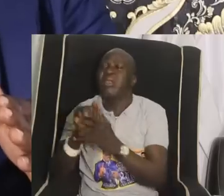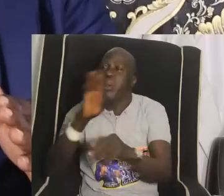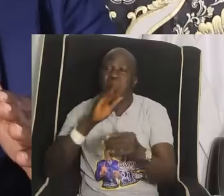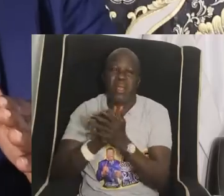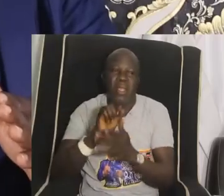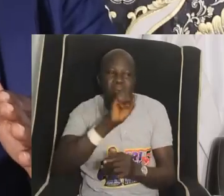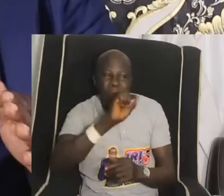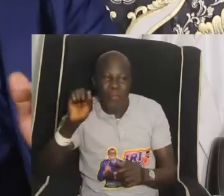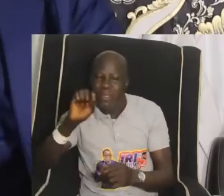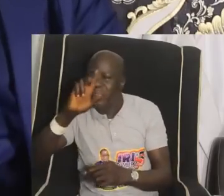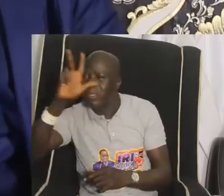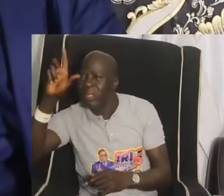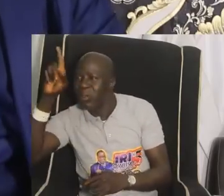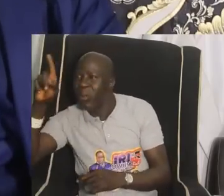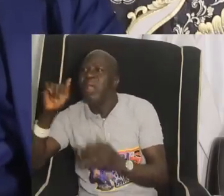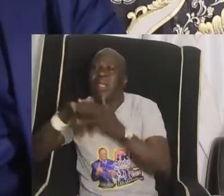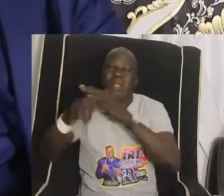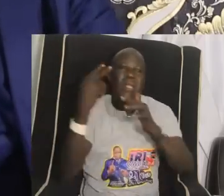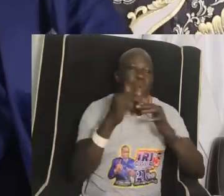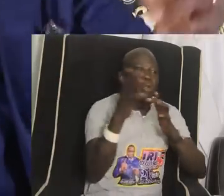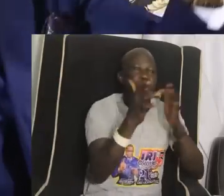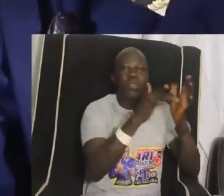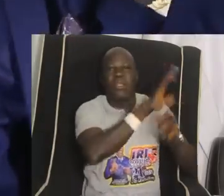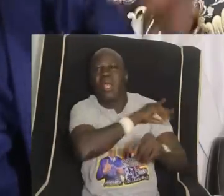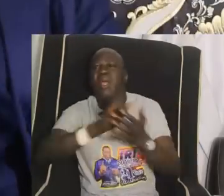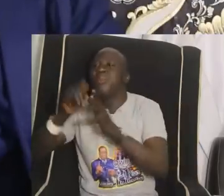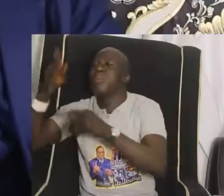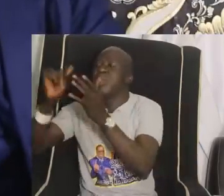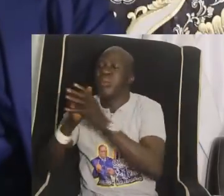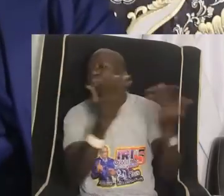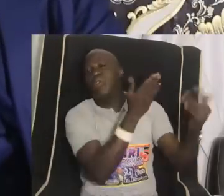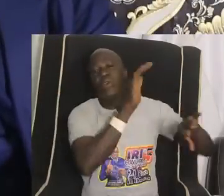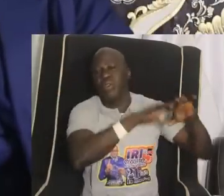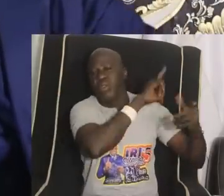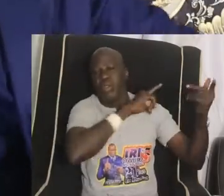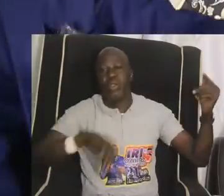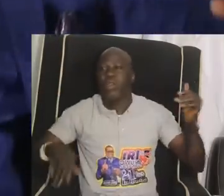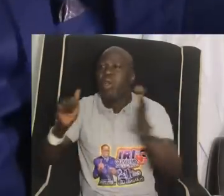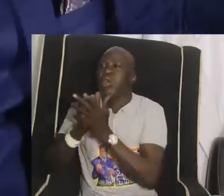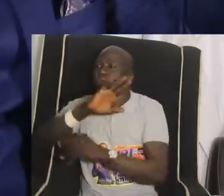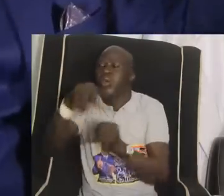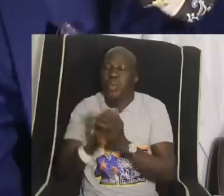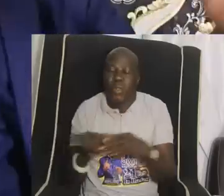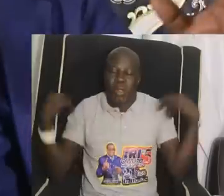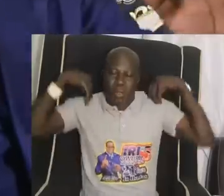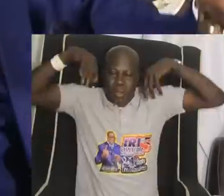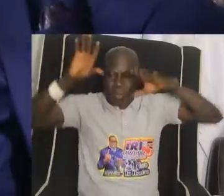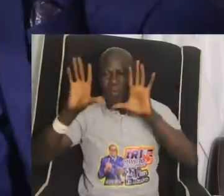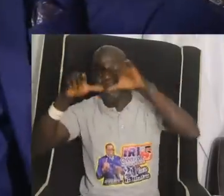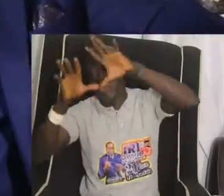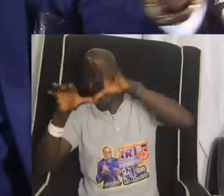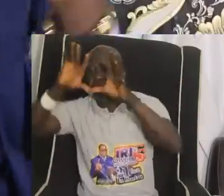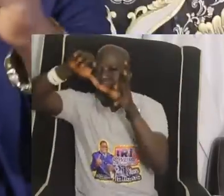When God said to God, in the name of Jesus Christ, he said those that wait unto the Lord, they will mount up as